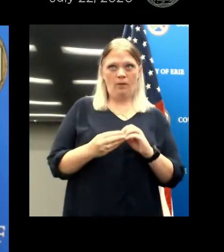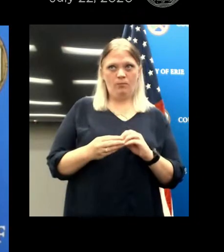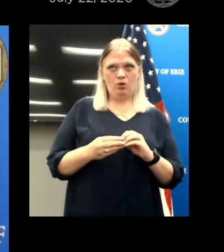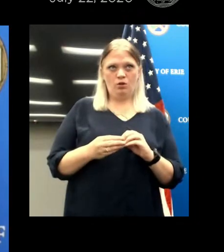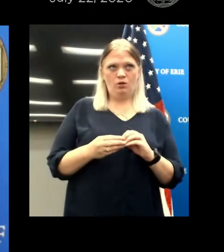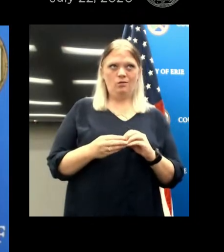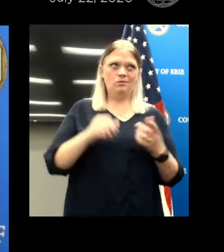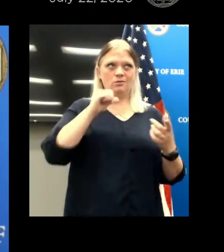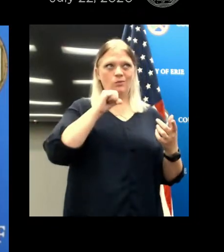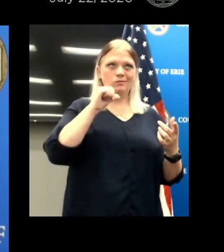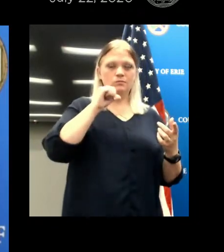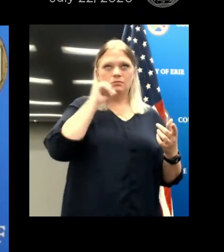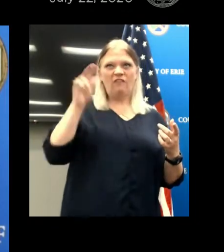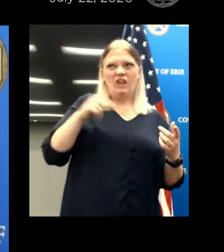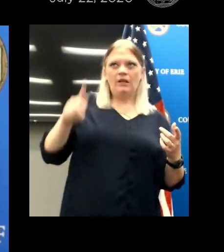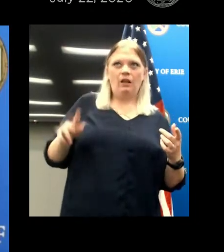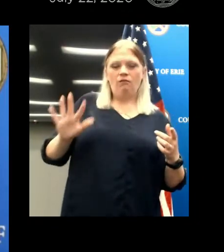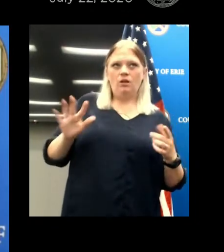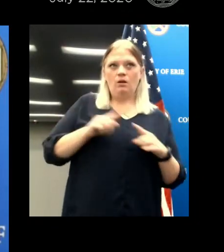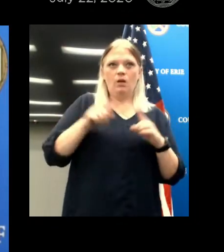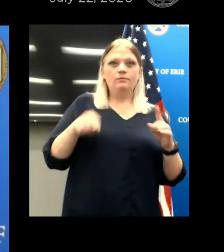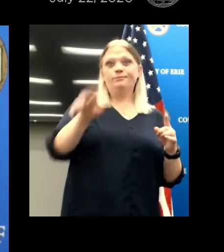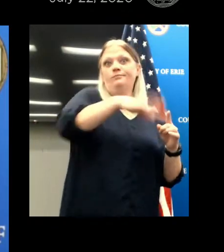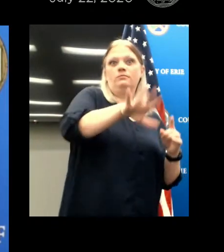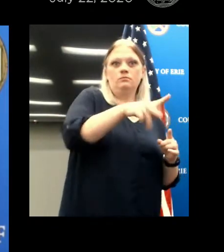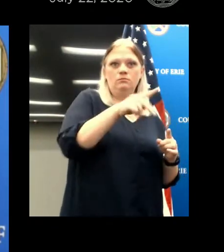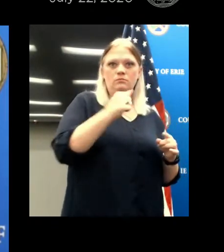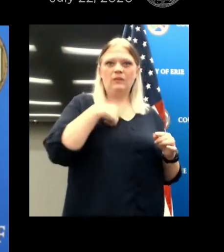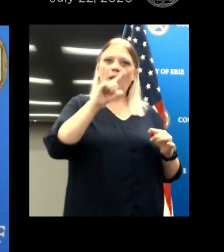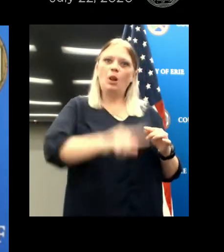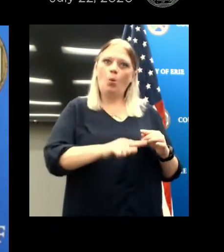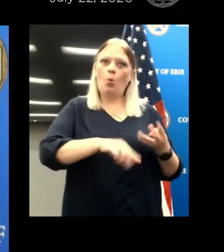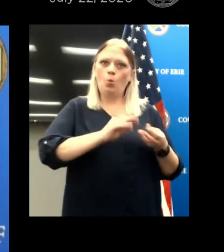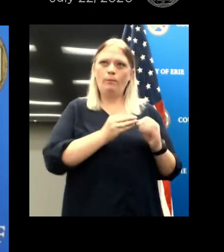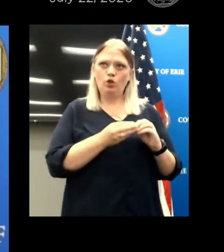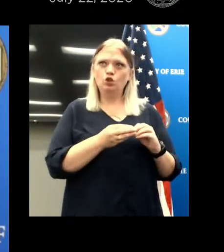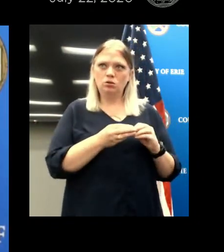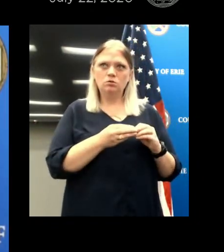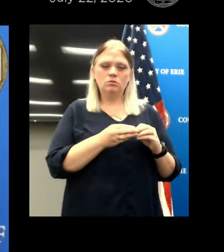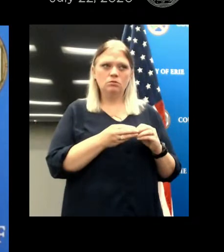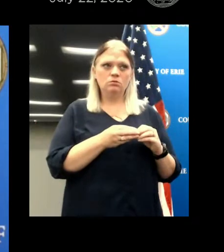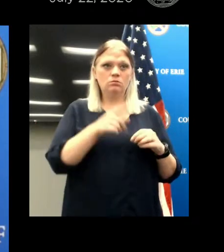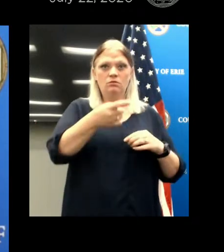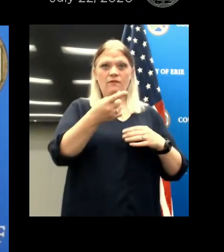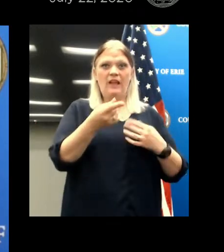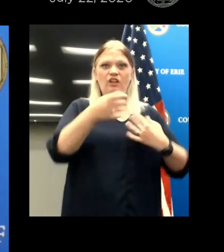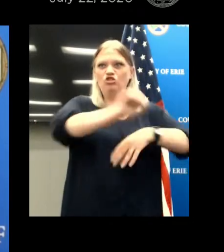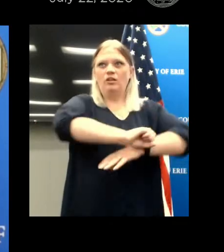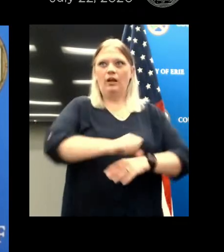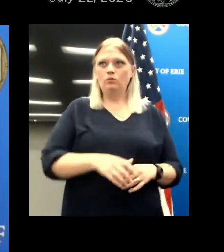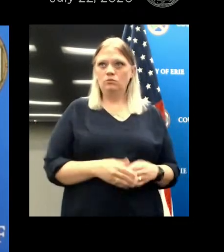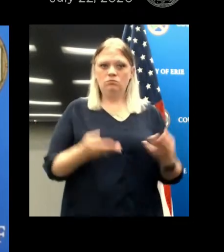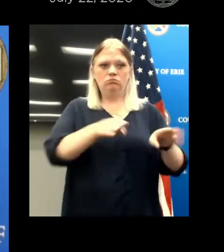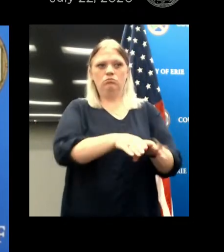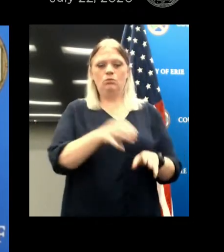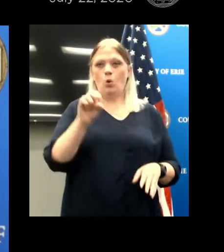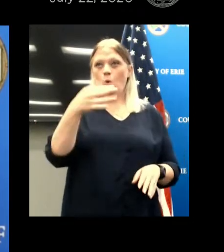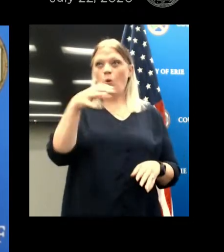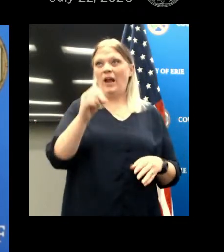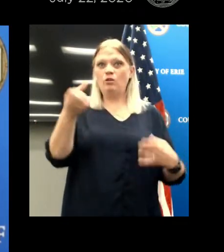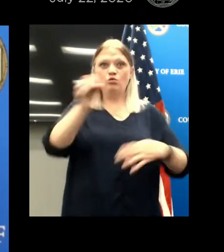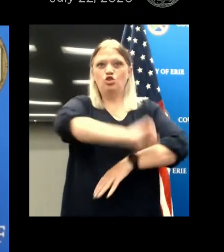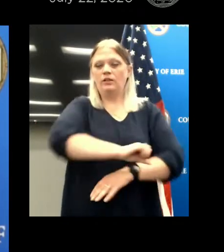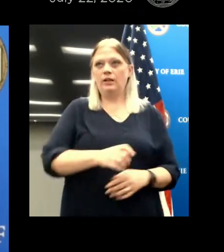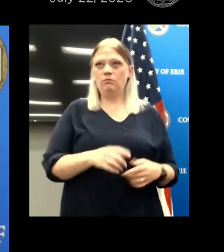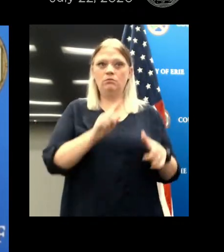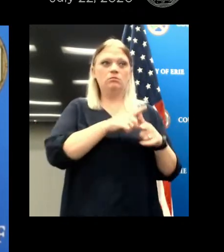outside the Philadelphia area, but the rest of Pennsylvania had pretty much low numbers. They shut down. Ohio shut down.